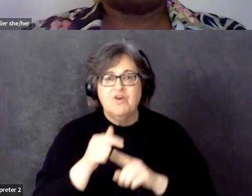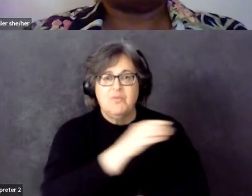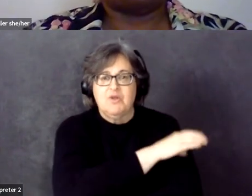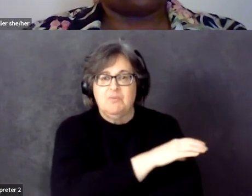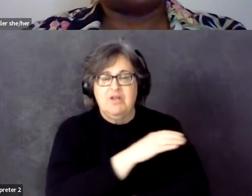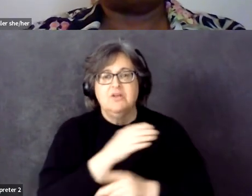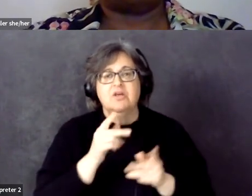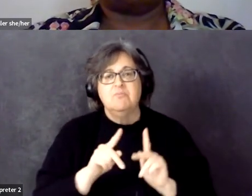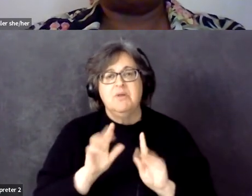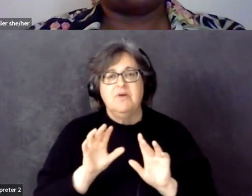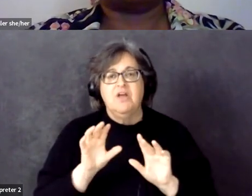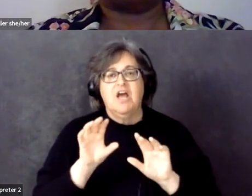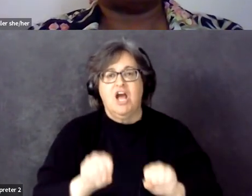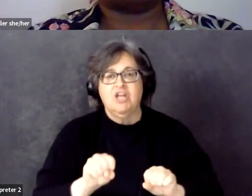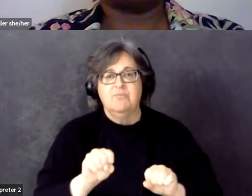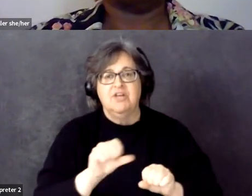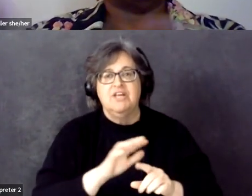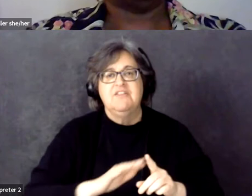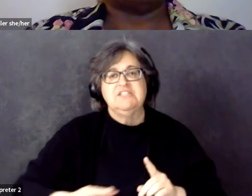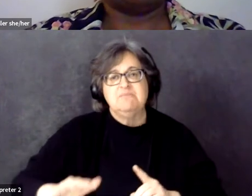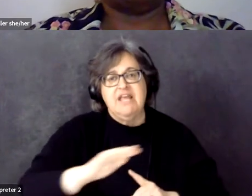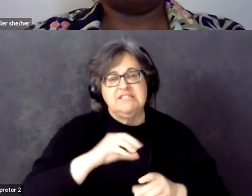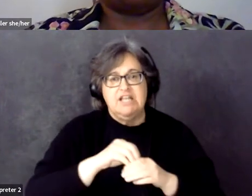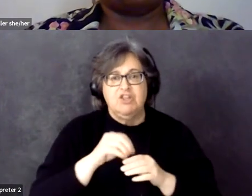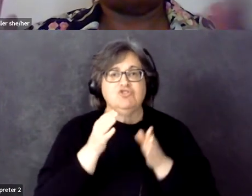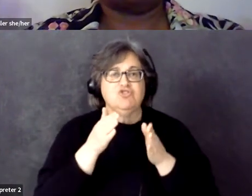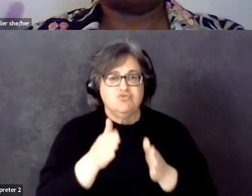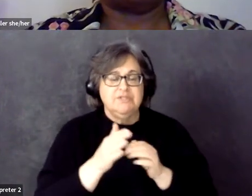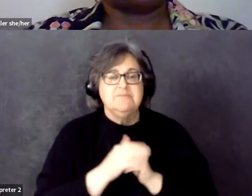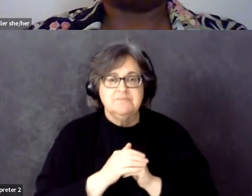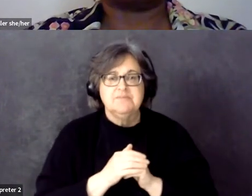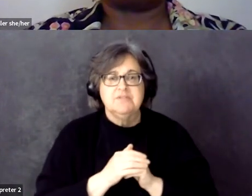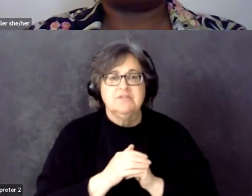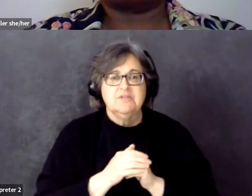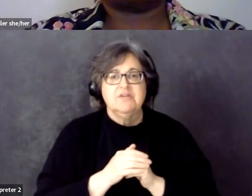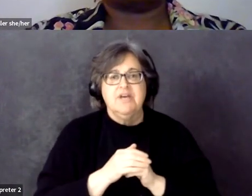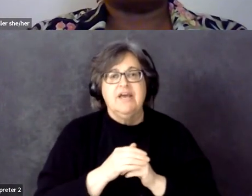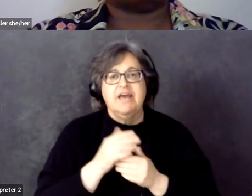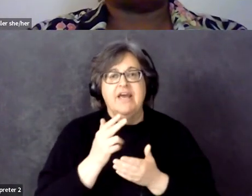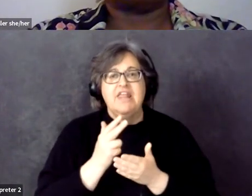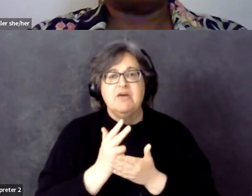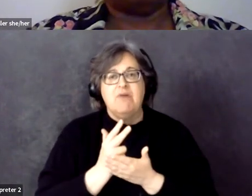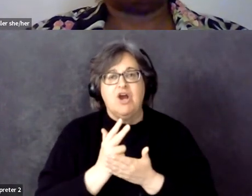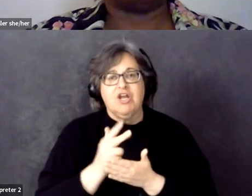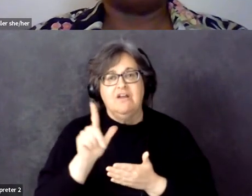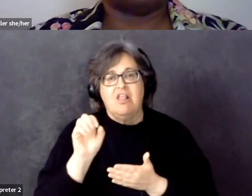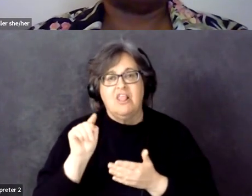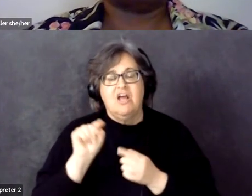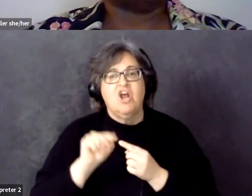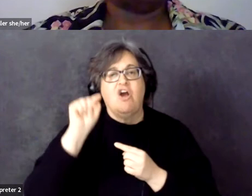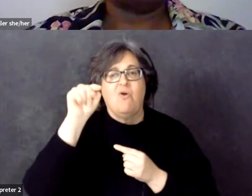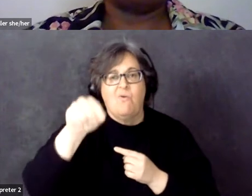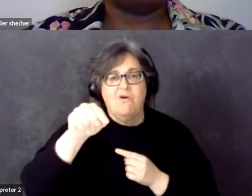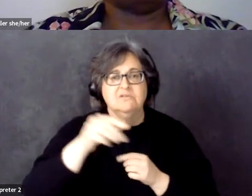people occupied the space in the street and the lot across the street for